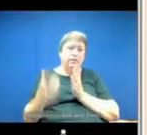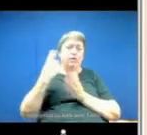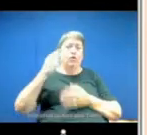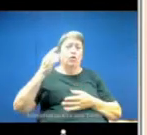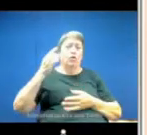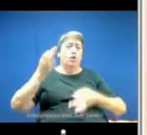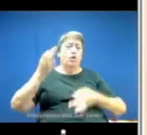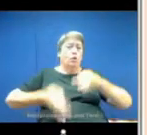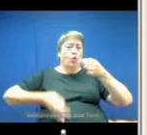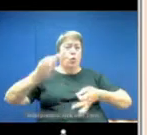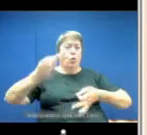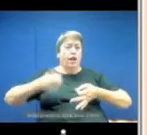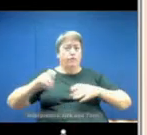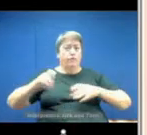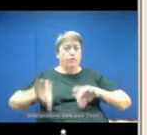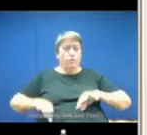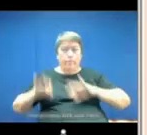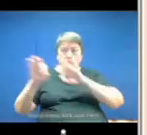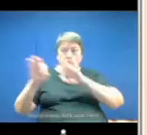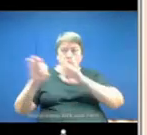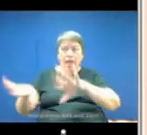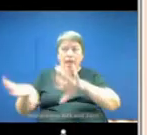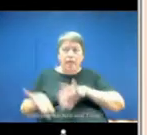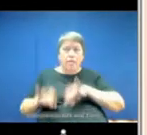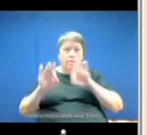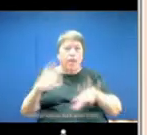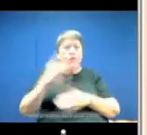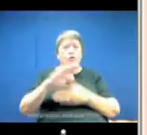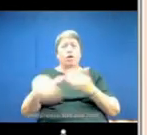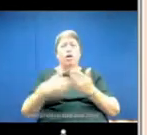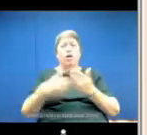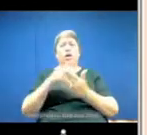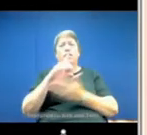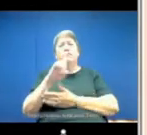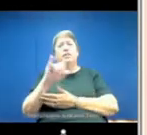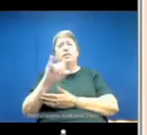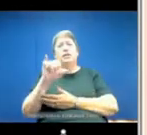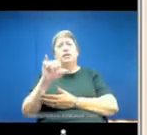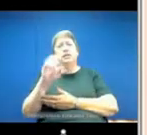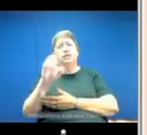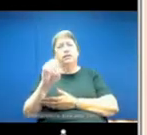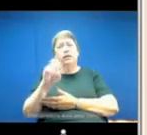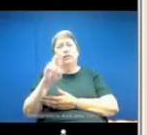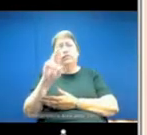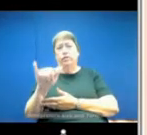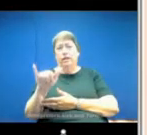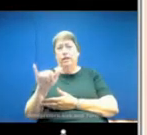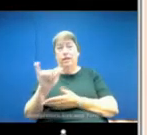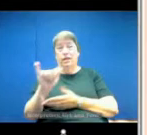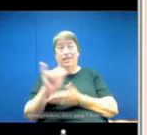courts to have to pay for all of the discovery that litigants in America go through each year.